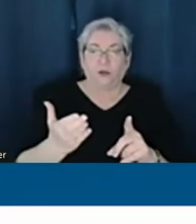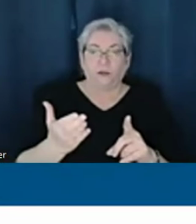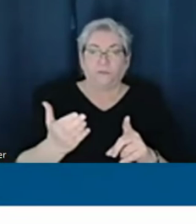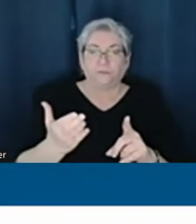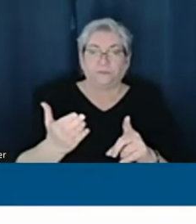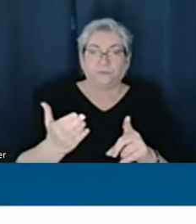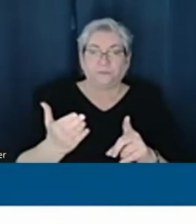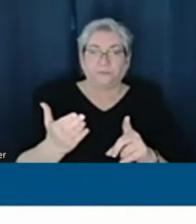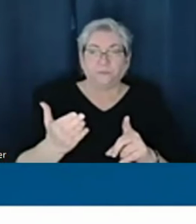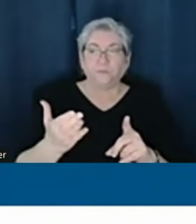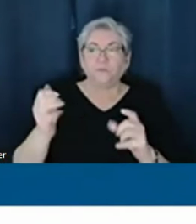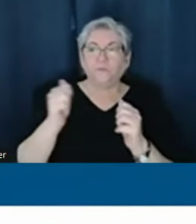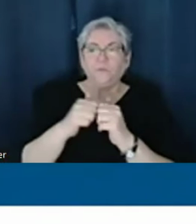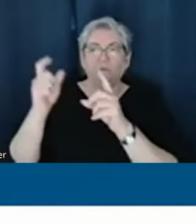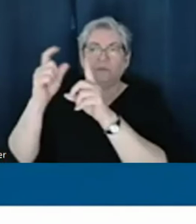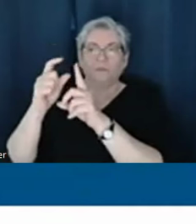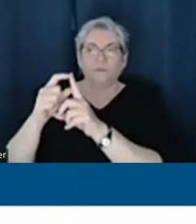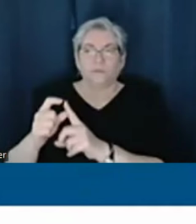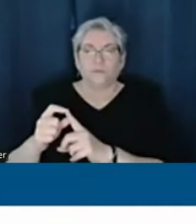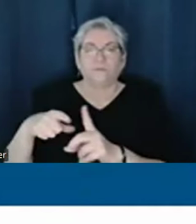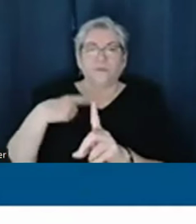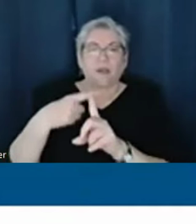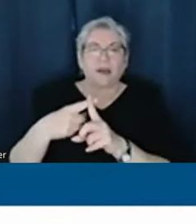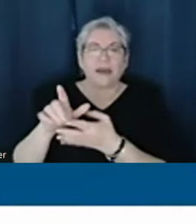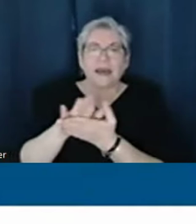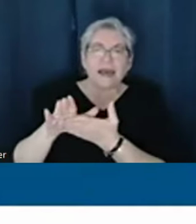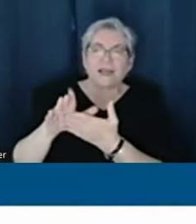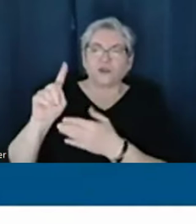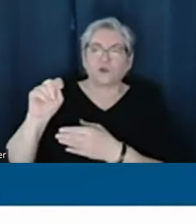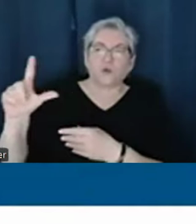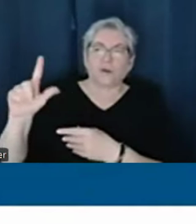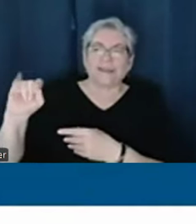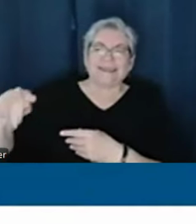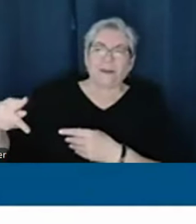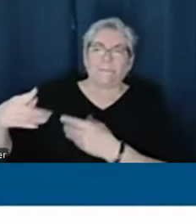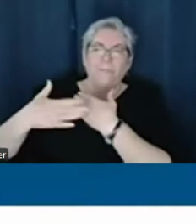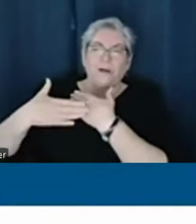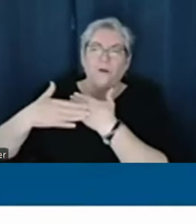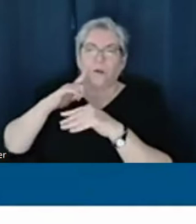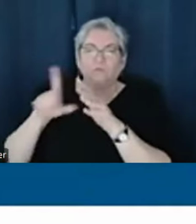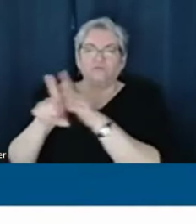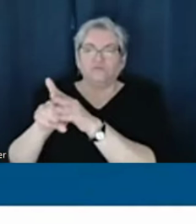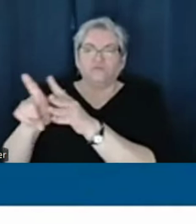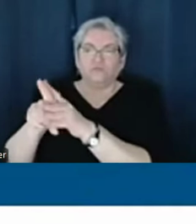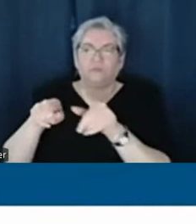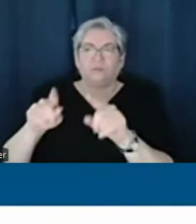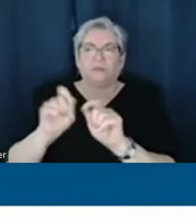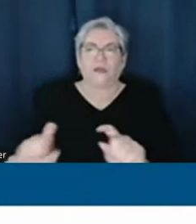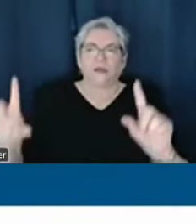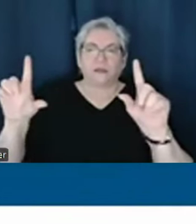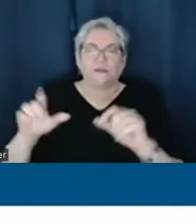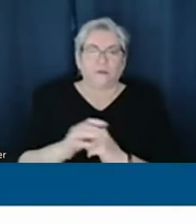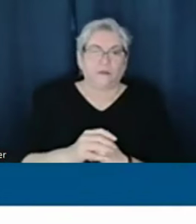the terminology, and we have nice little tooltips that will show up throughout this document for any